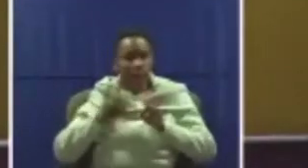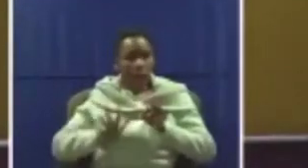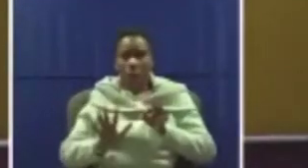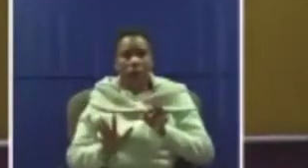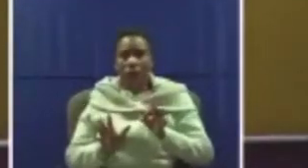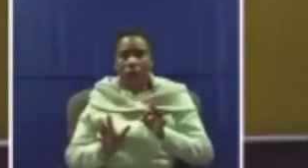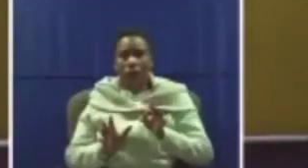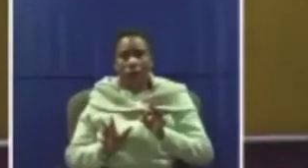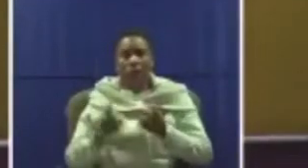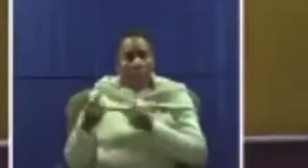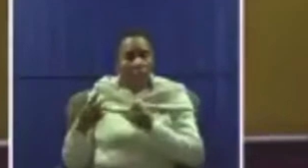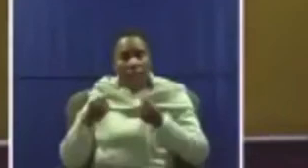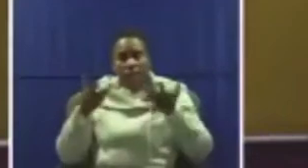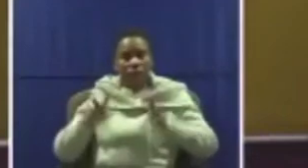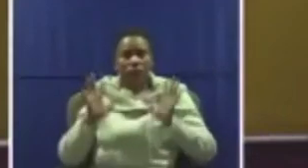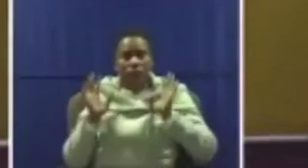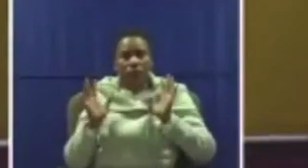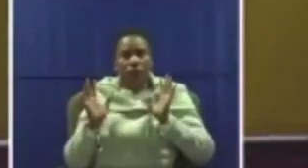I've done that.